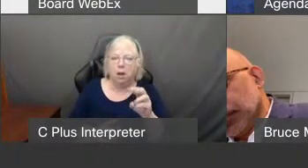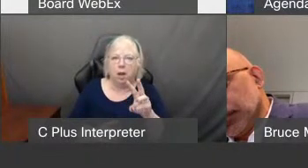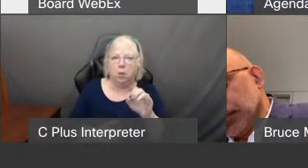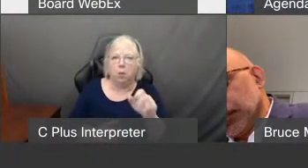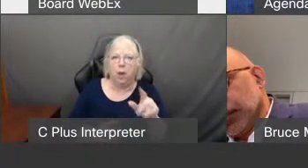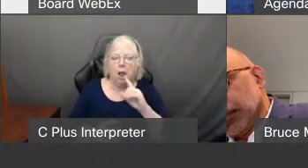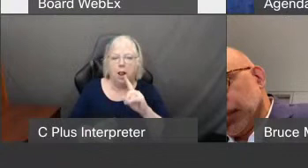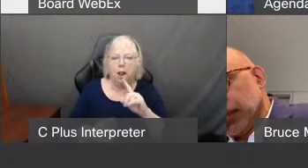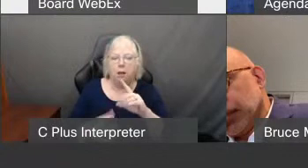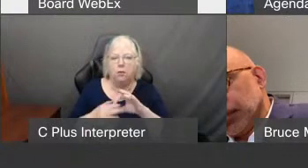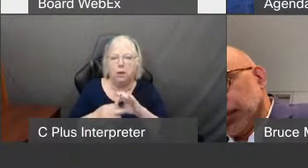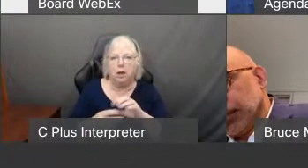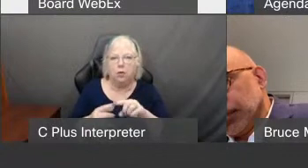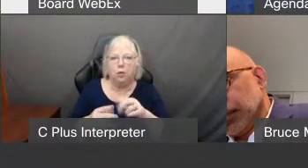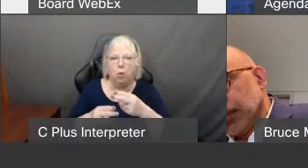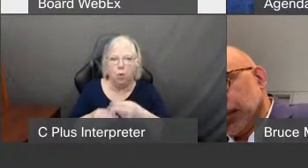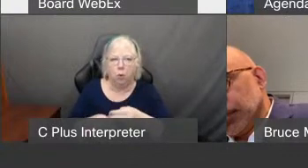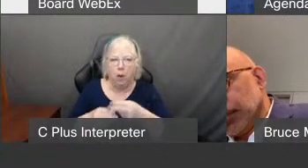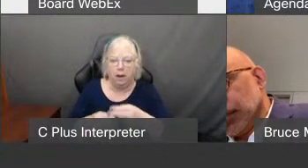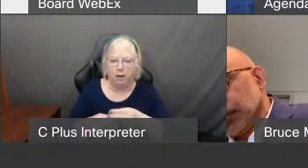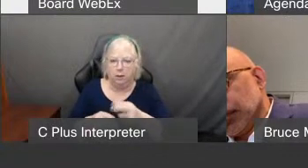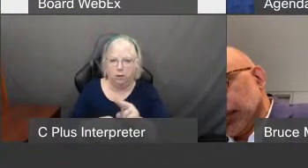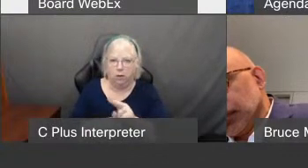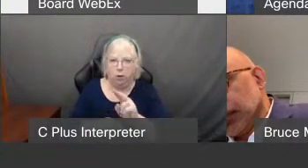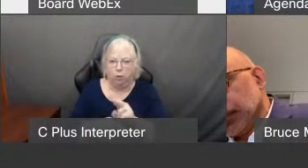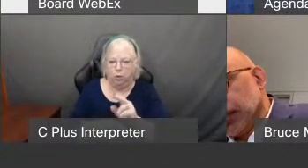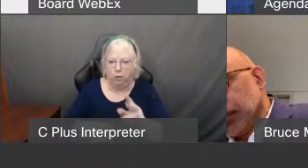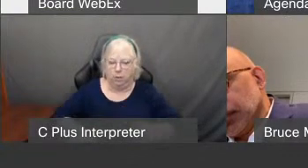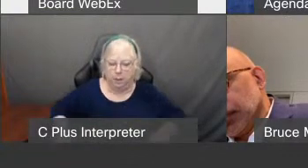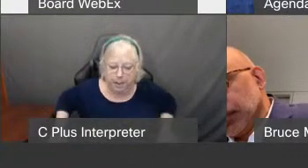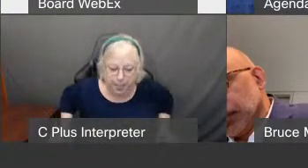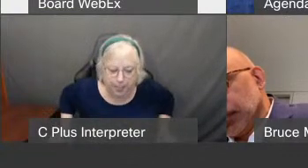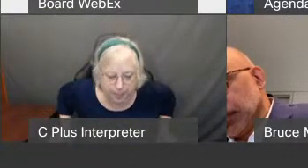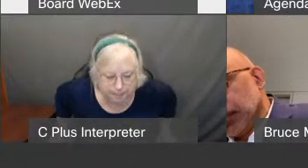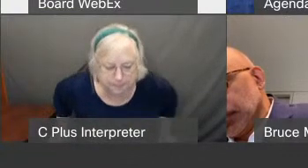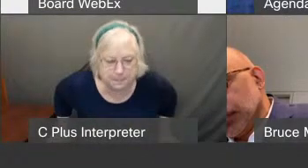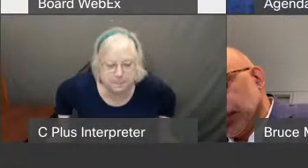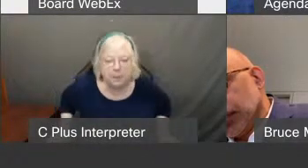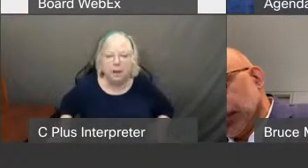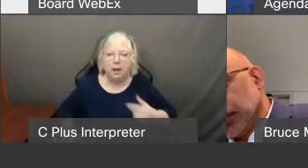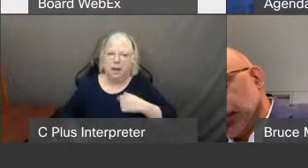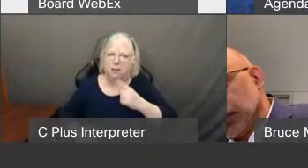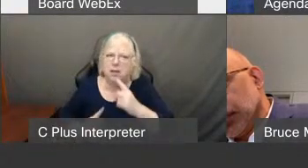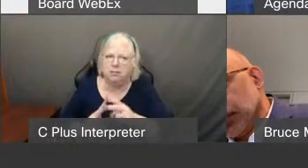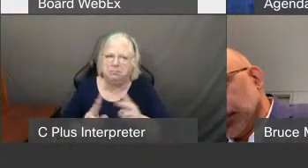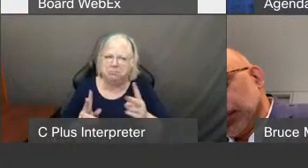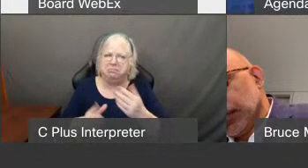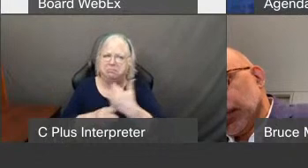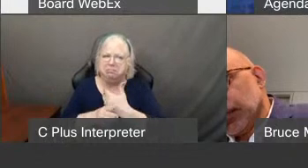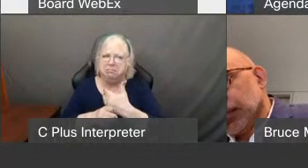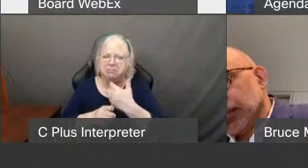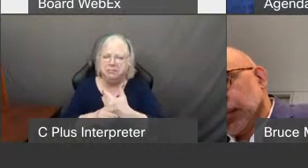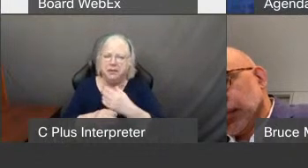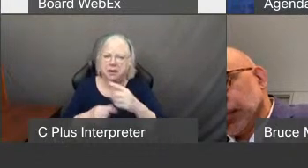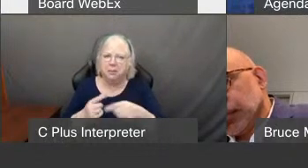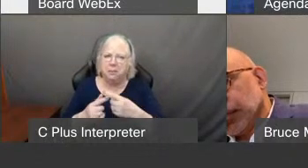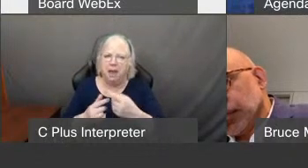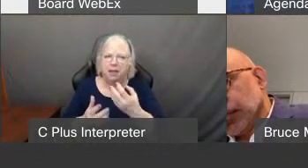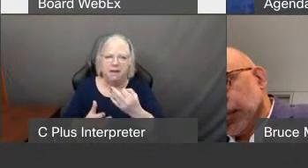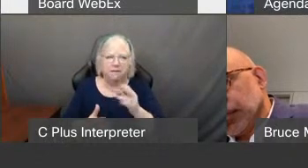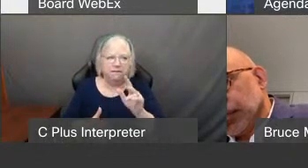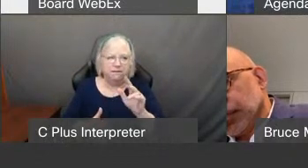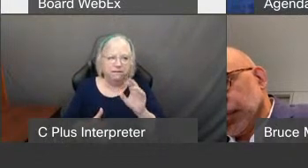weights that are being used. I've been quite disturbed about the fact